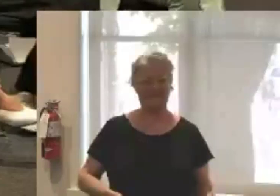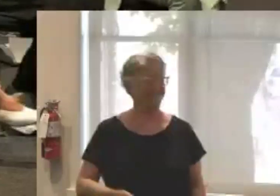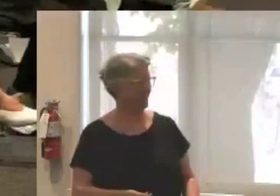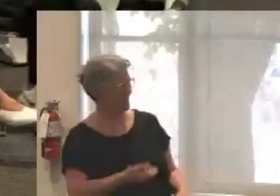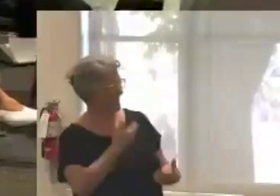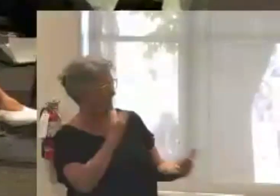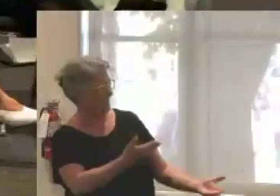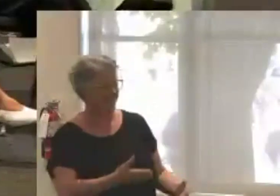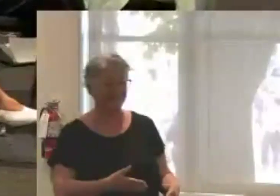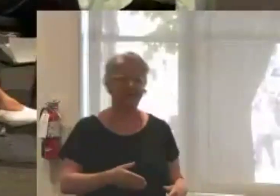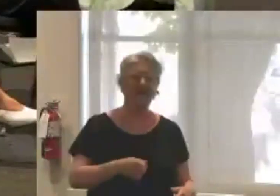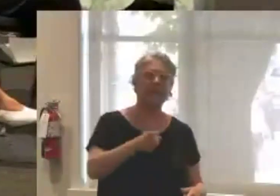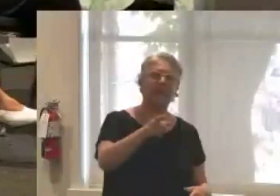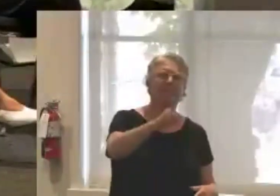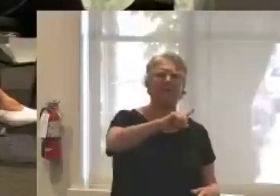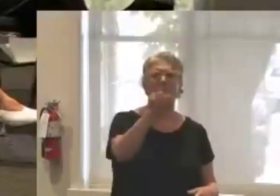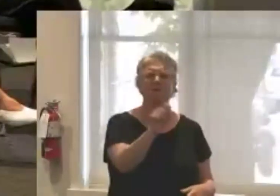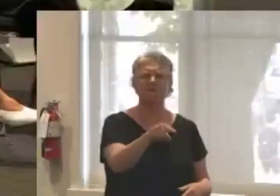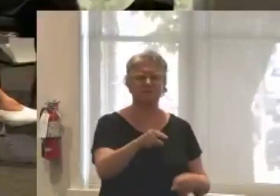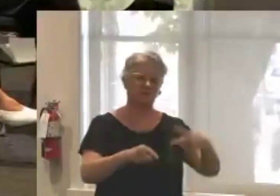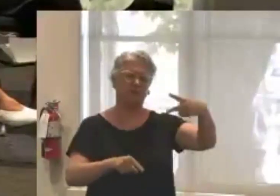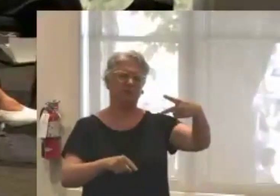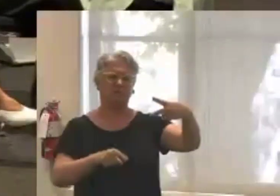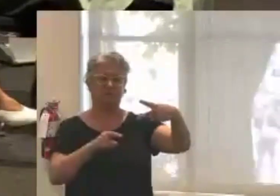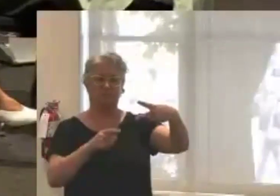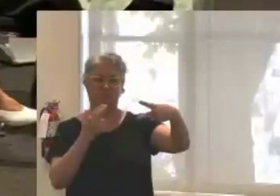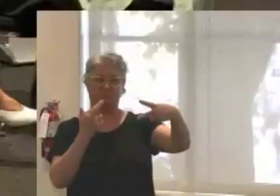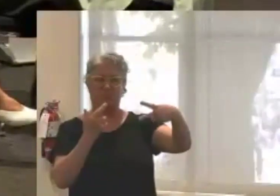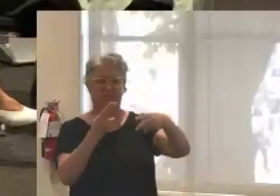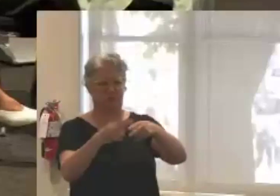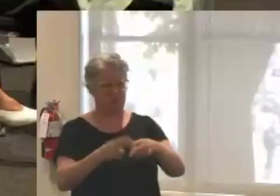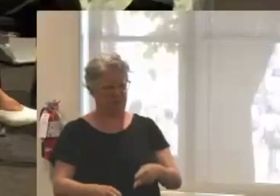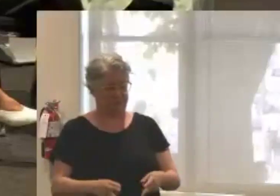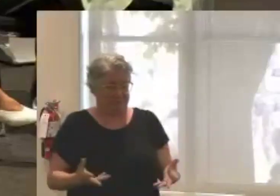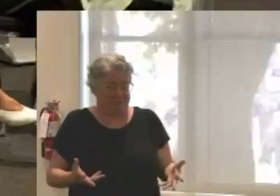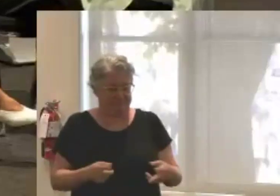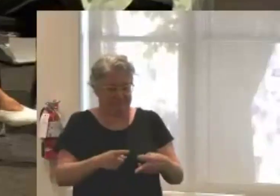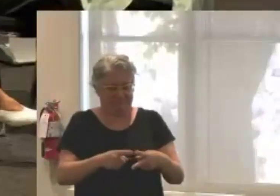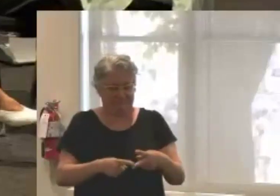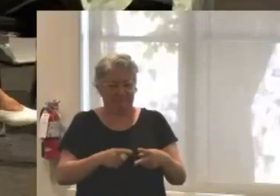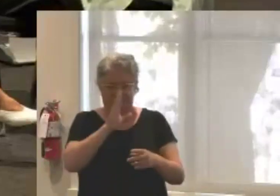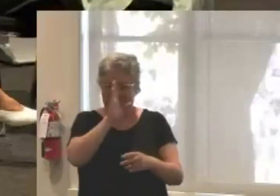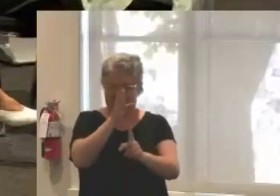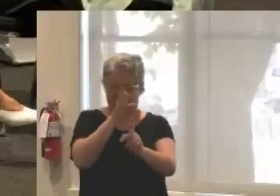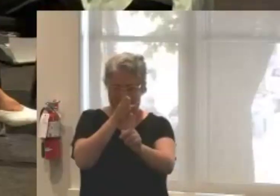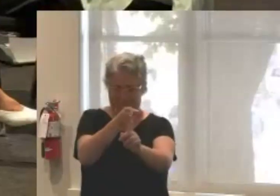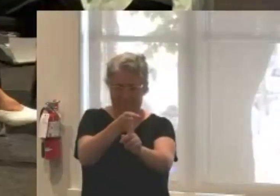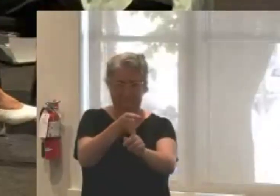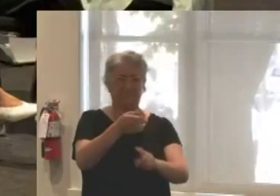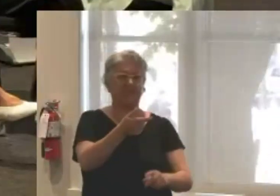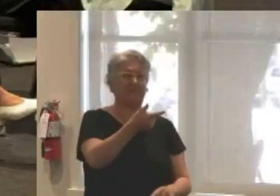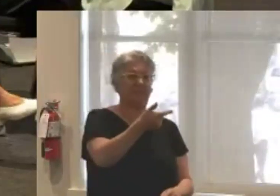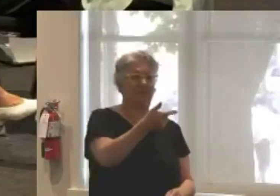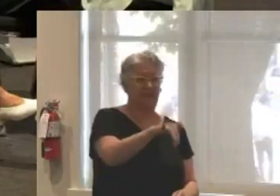Thank you. My questions, I have two hopefully quick questions directed specifically towards Yay